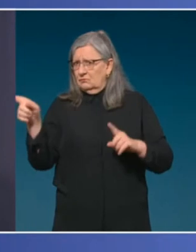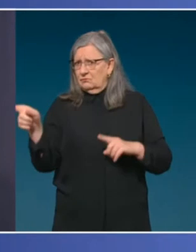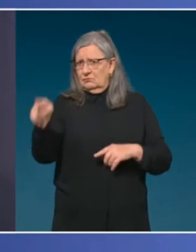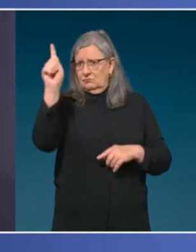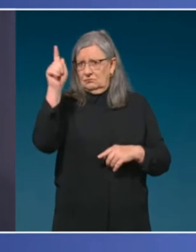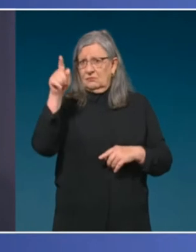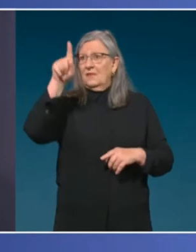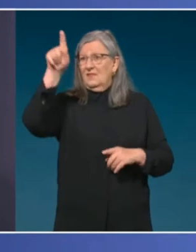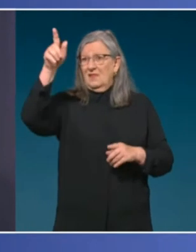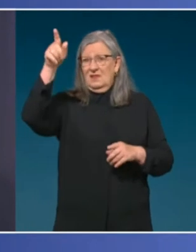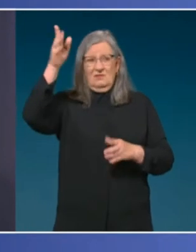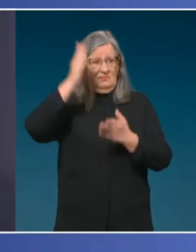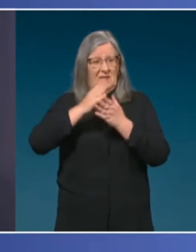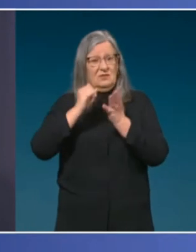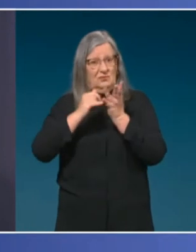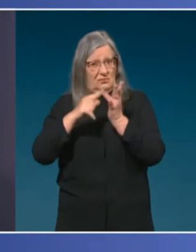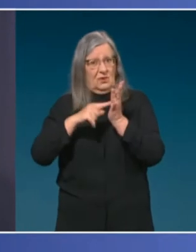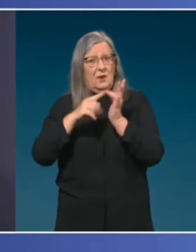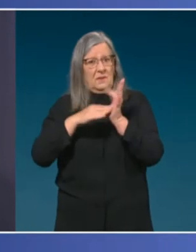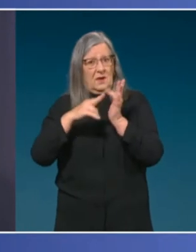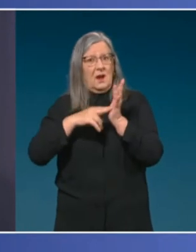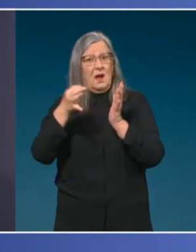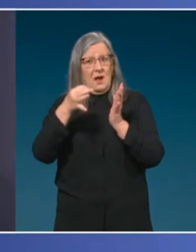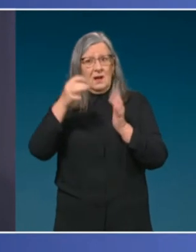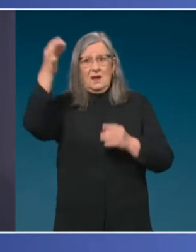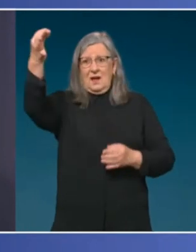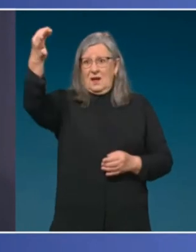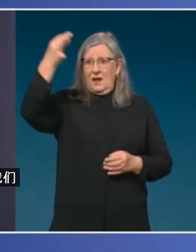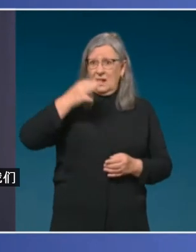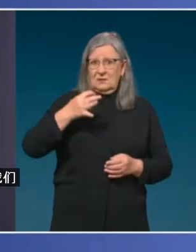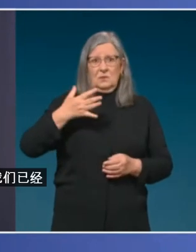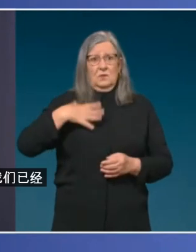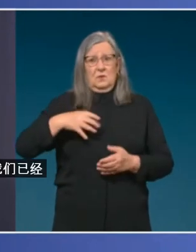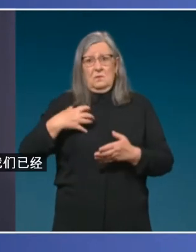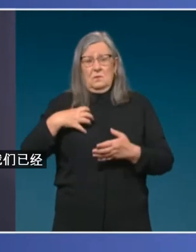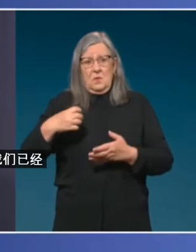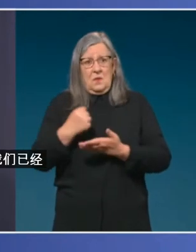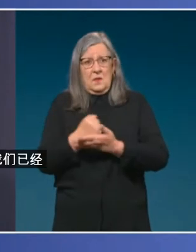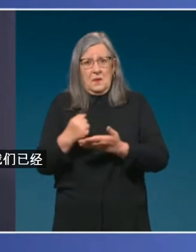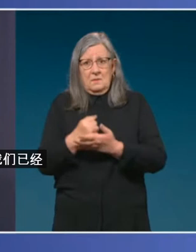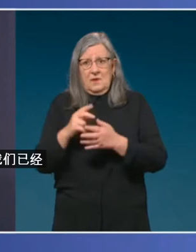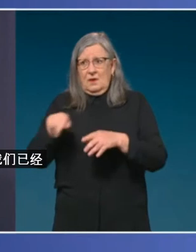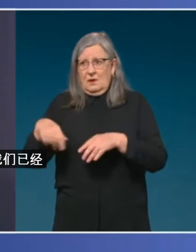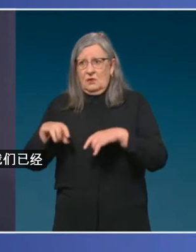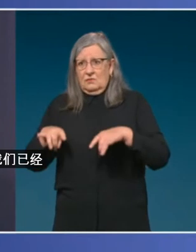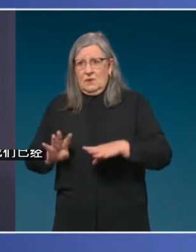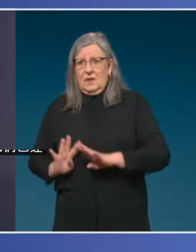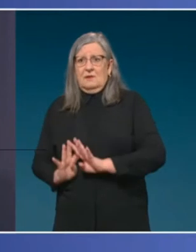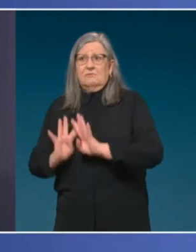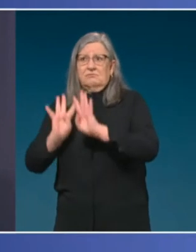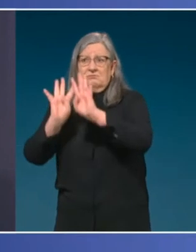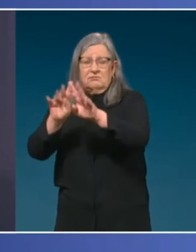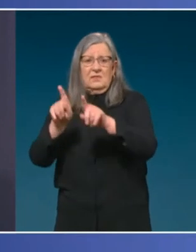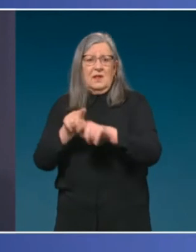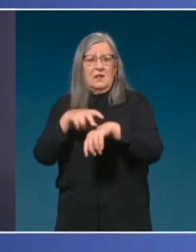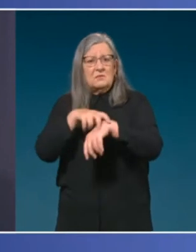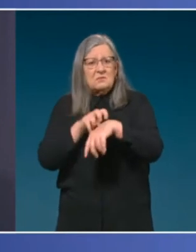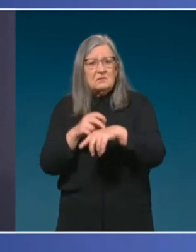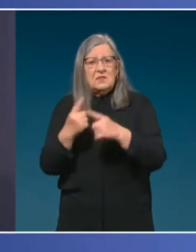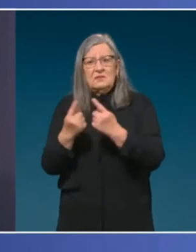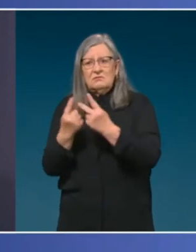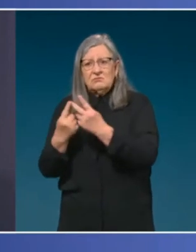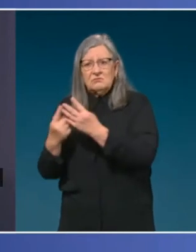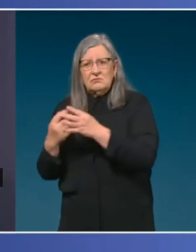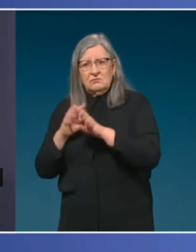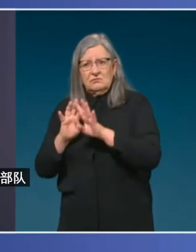are there providing support to the Royal Solomon Islands Police Force. We have made it very clear that our presence there is to assist